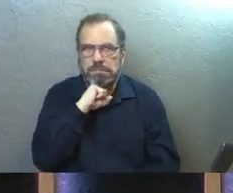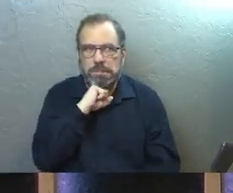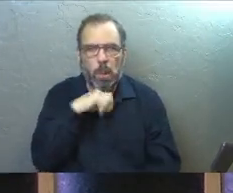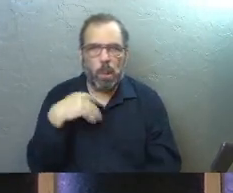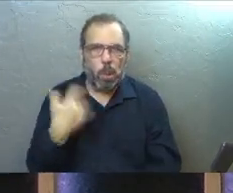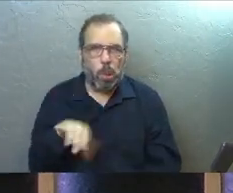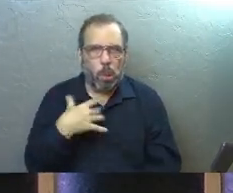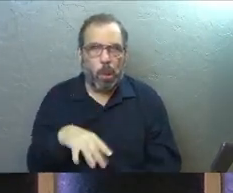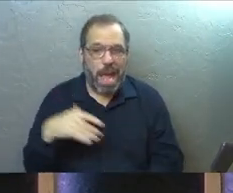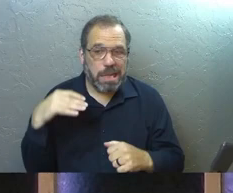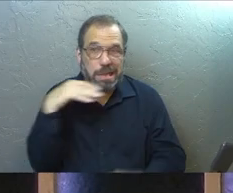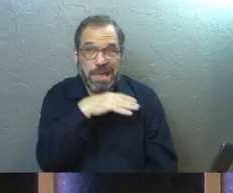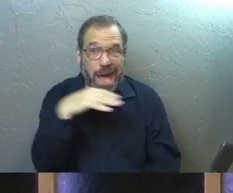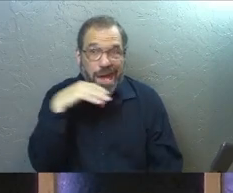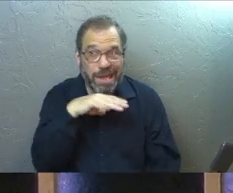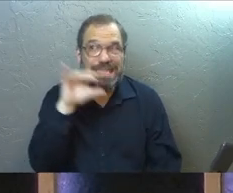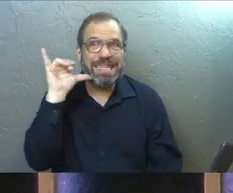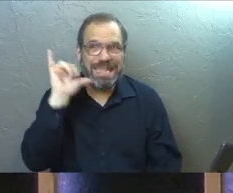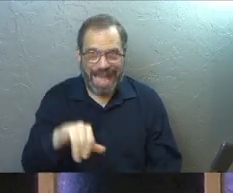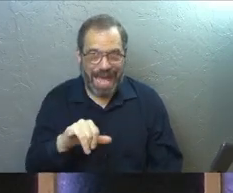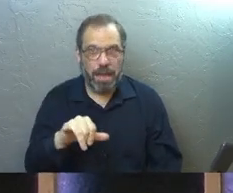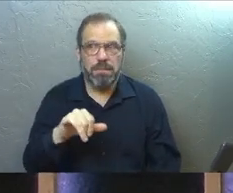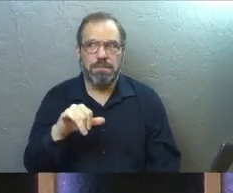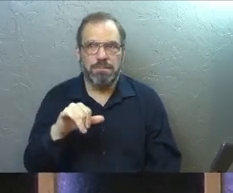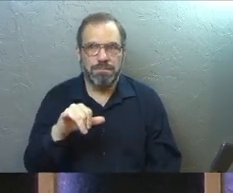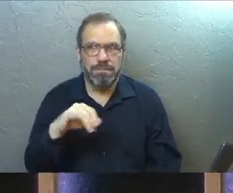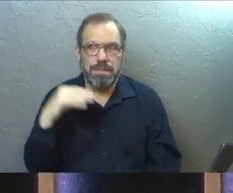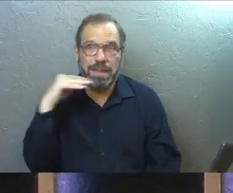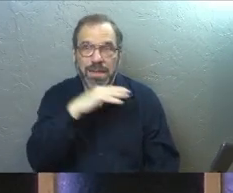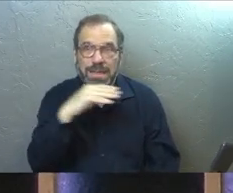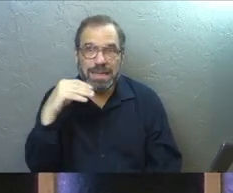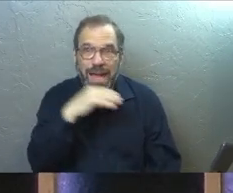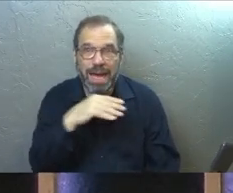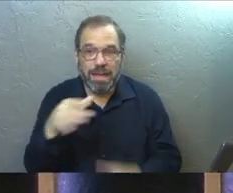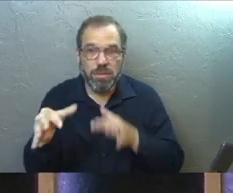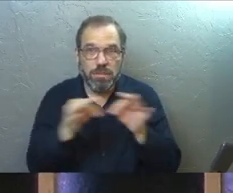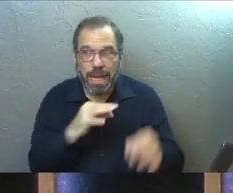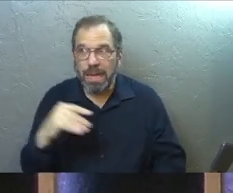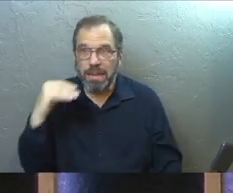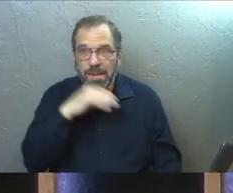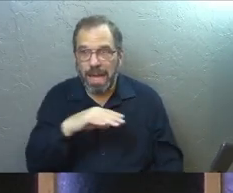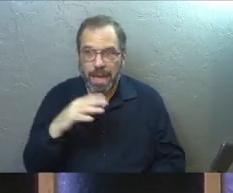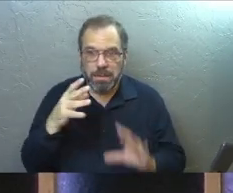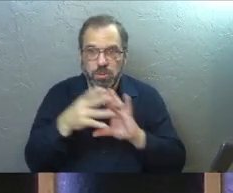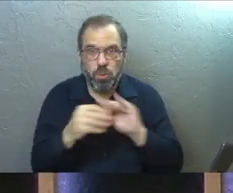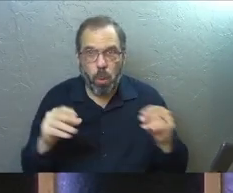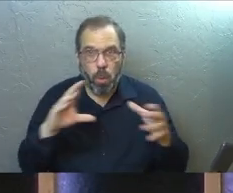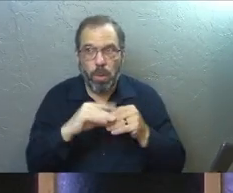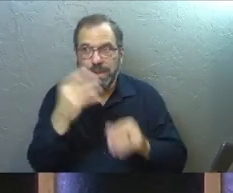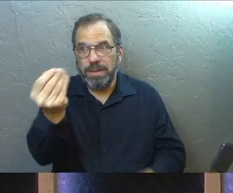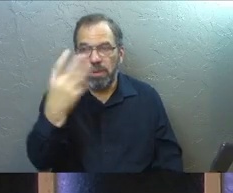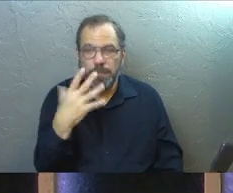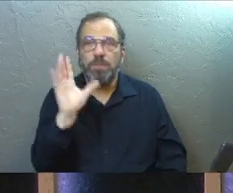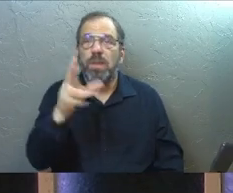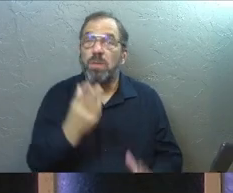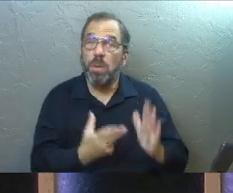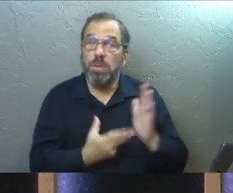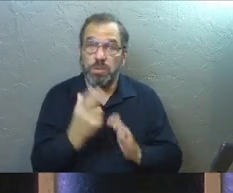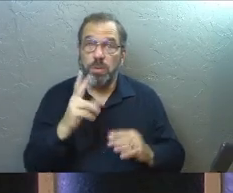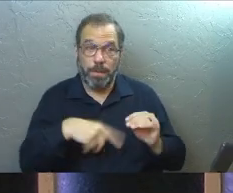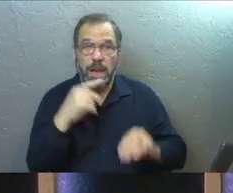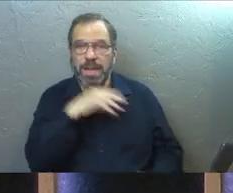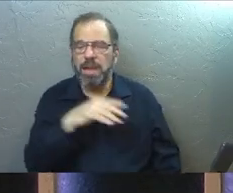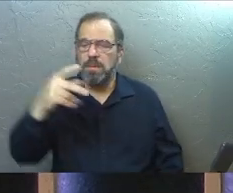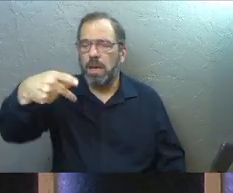words. And lying is a part of that picture. The lies that we tell, the lies that have been told to us. So here's some truth about